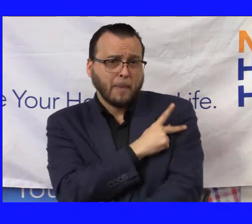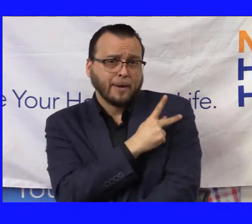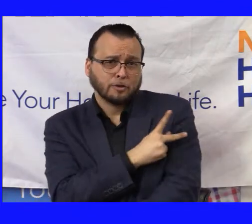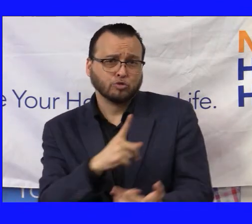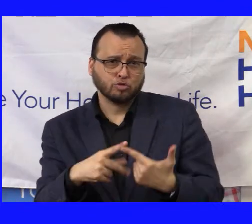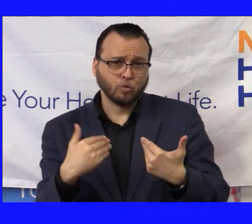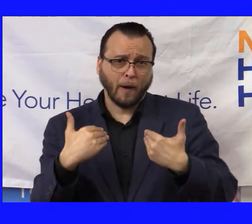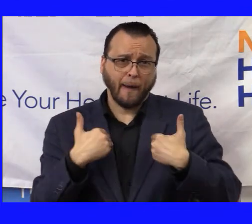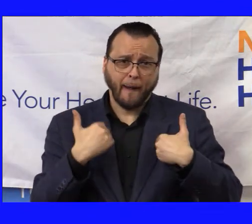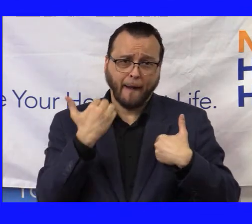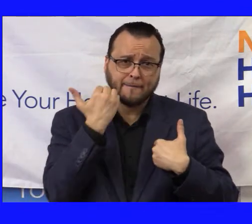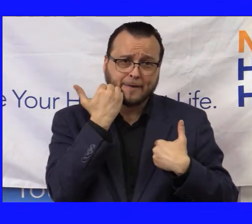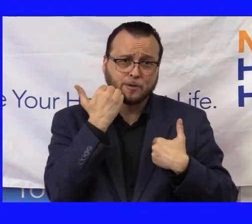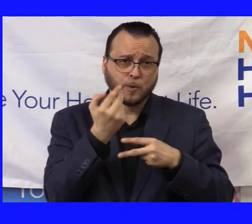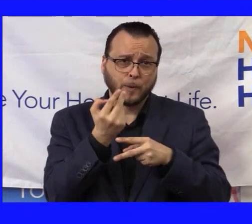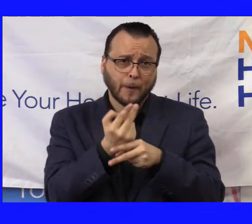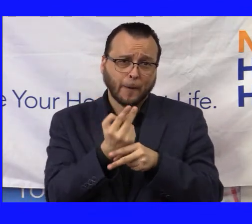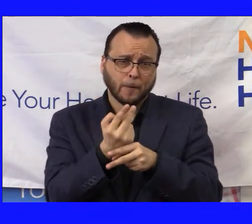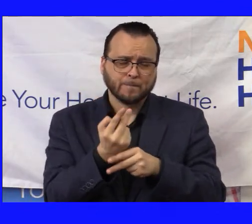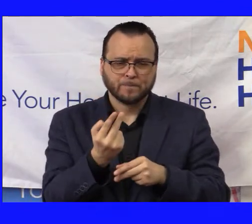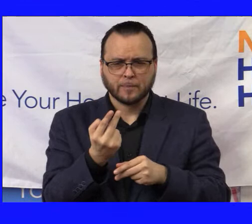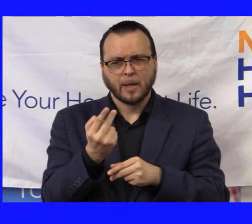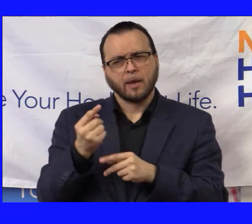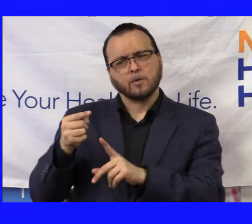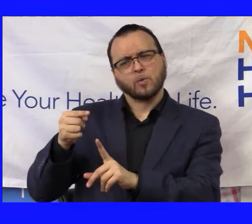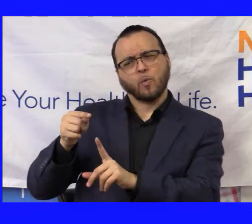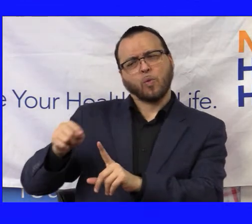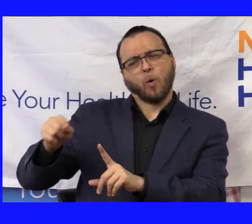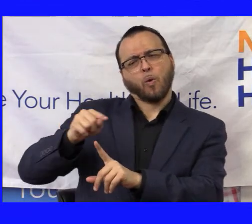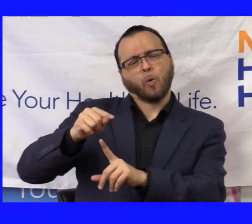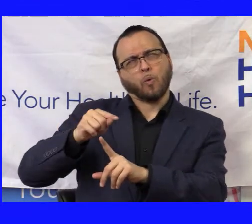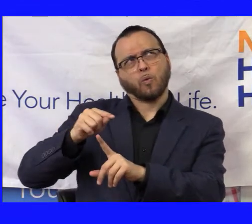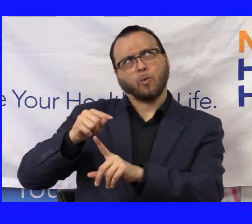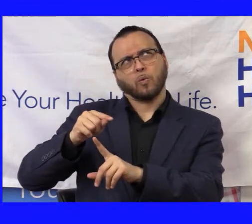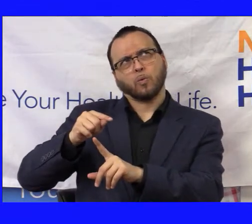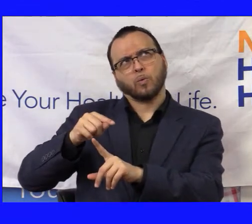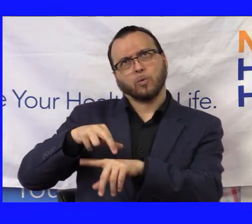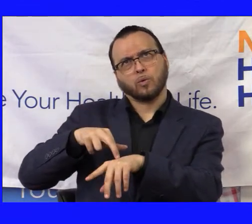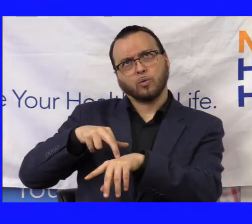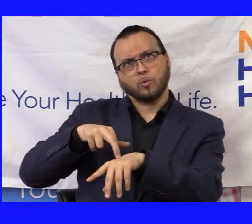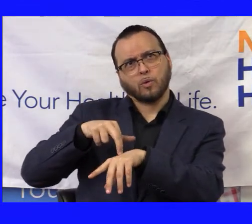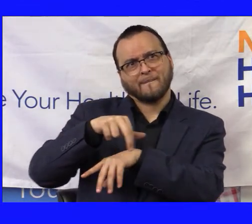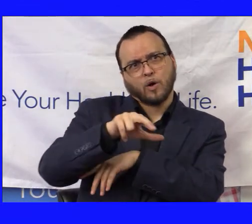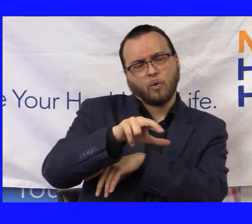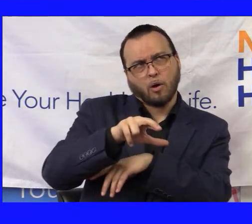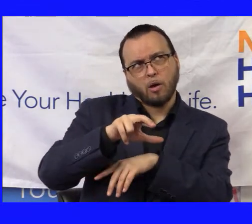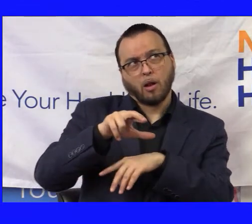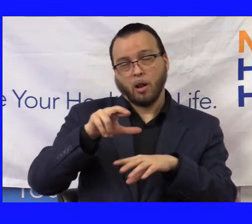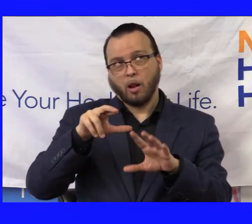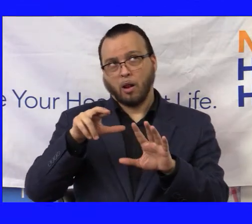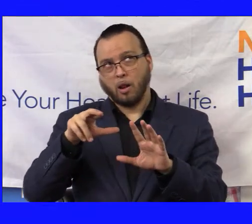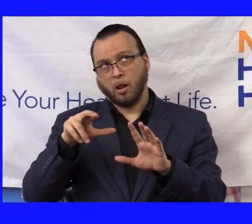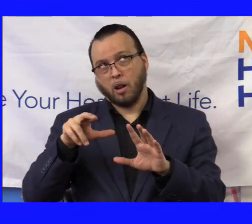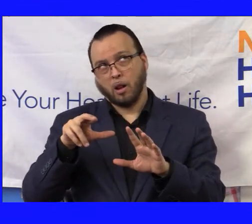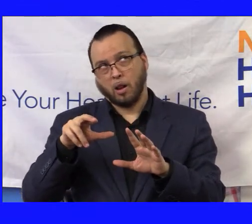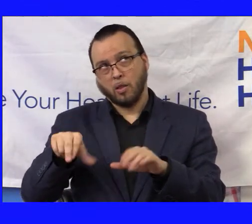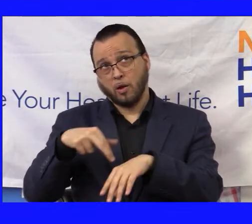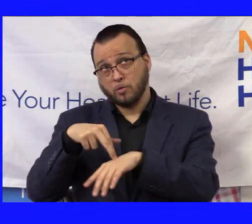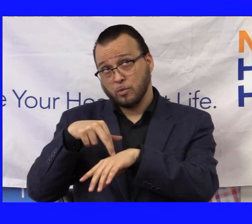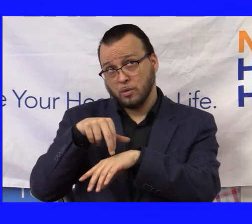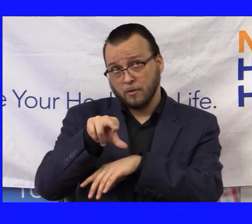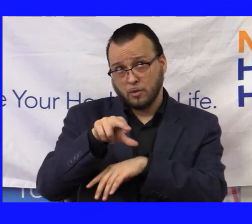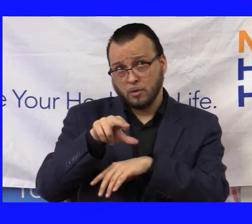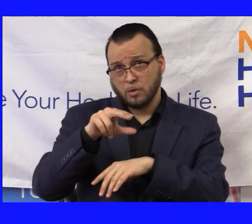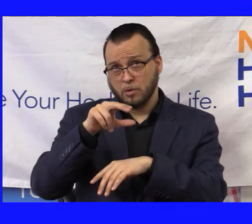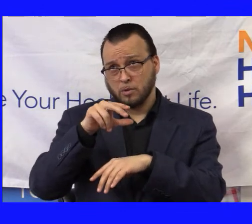dental care. Are these referrals, so I would have thought, are these referrals from dentists or primary